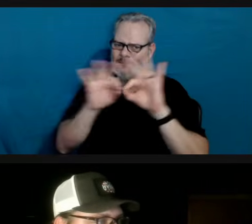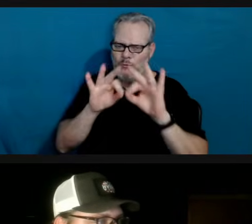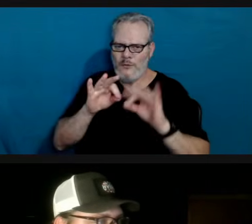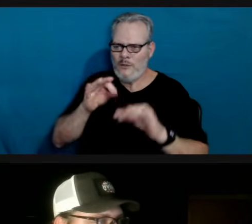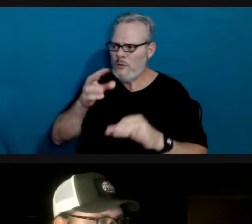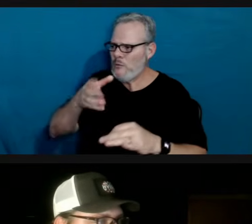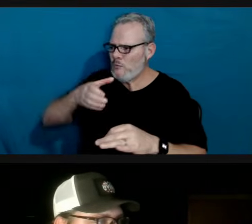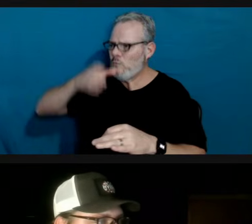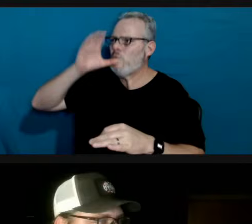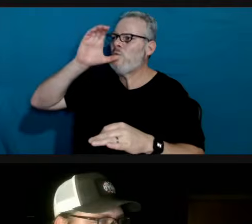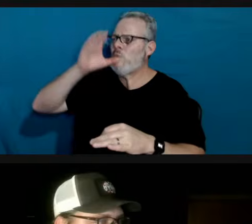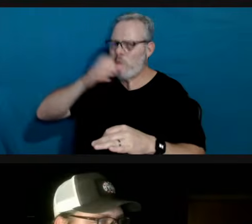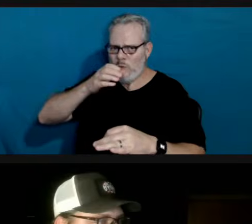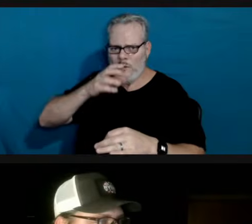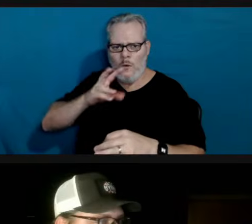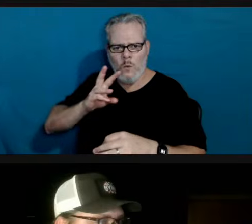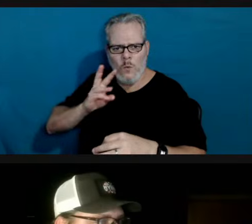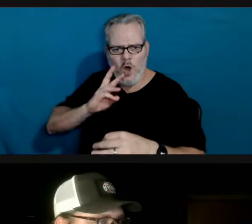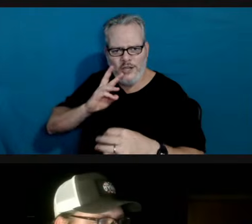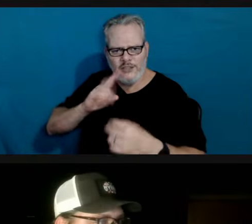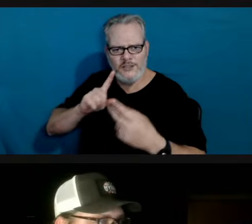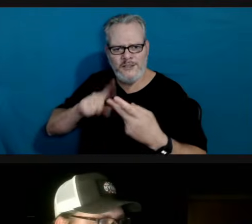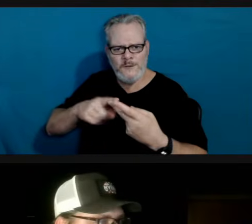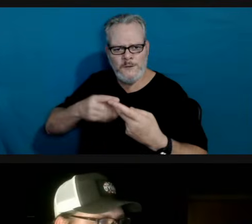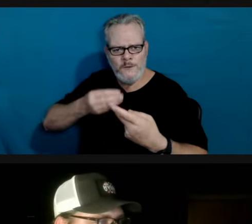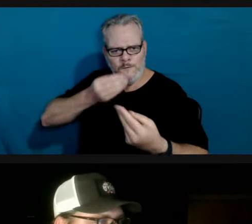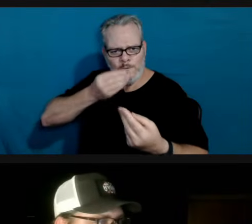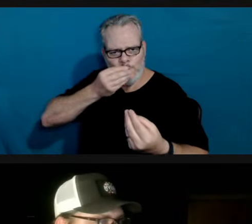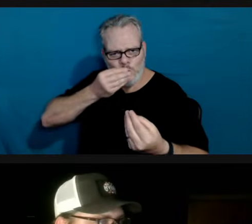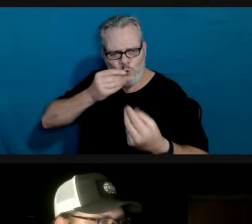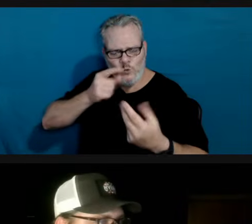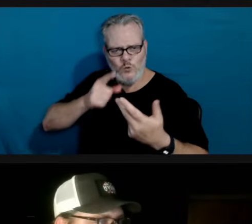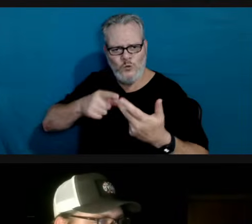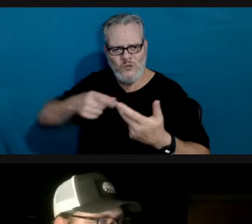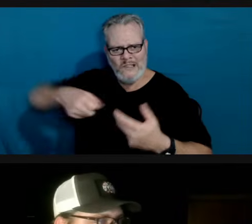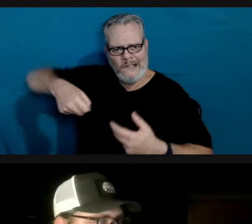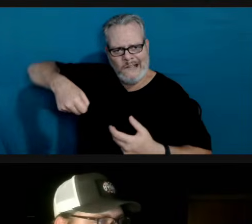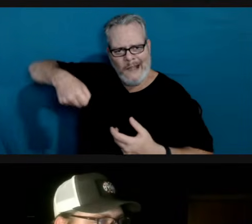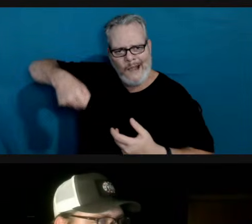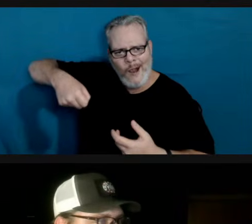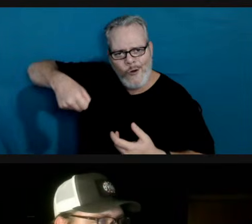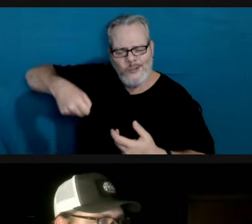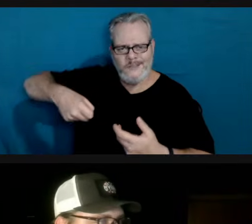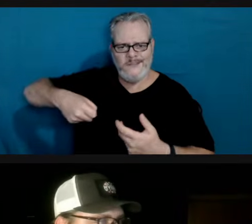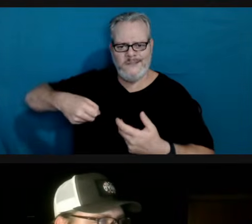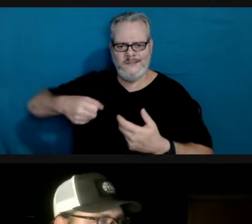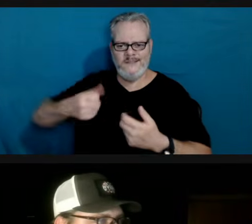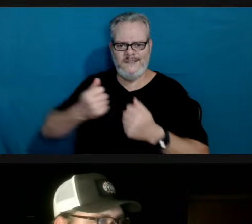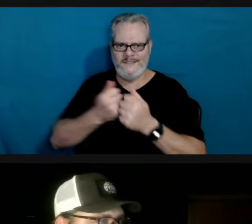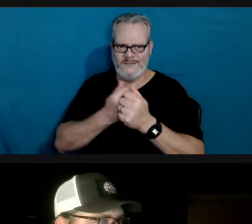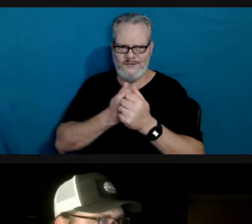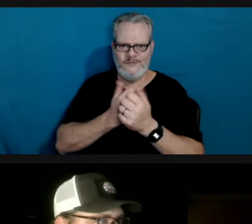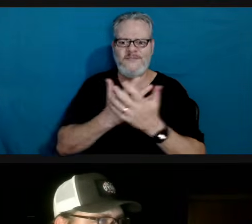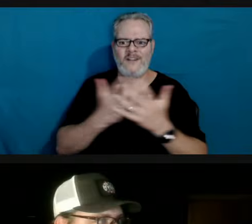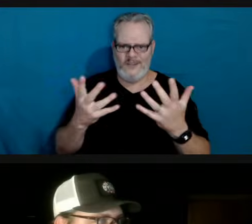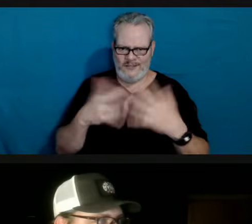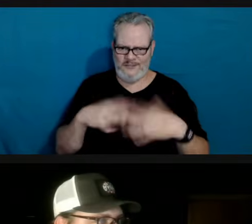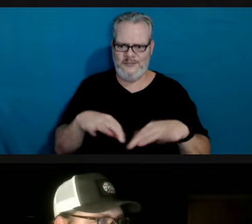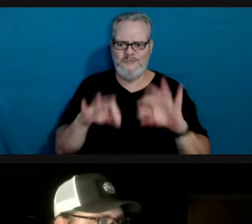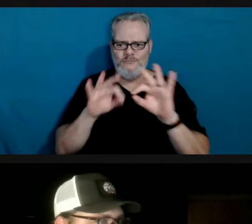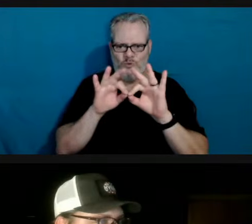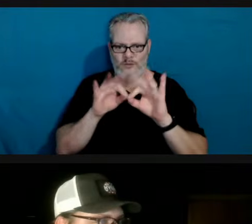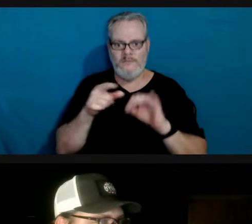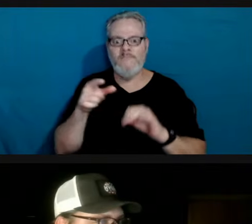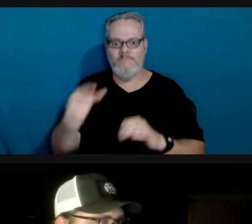food for them, carriers if you have to go to a shelter. That's all very important here. There's the Hawaiian Animal